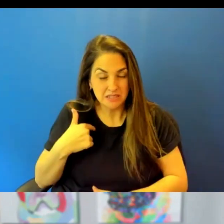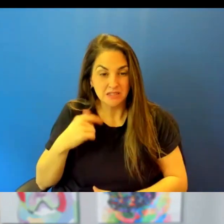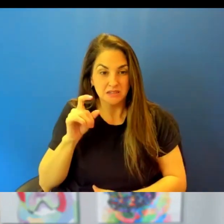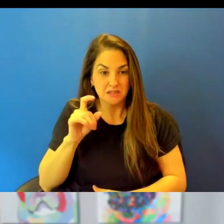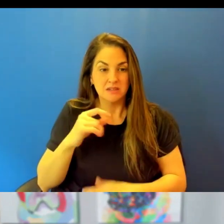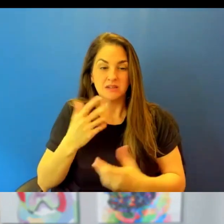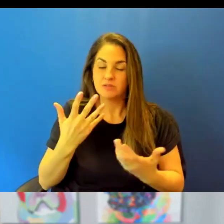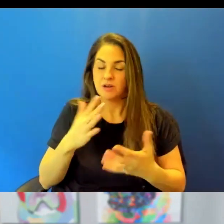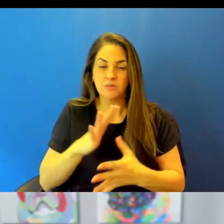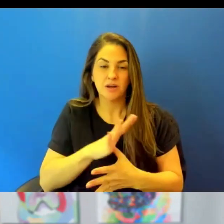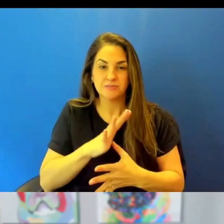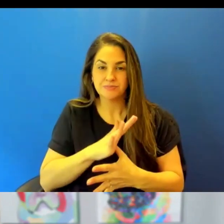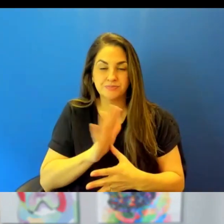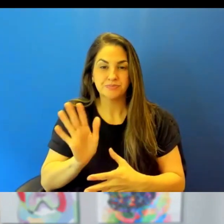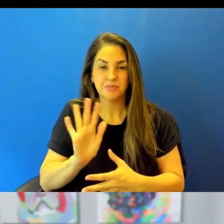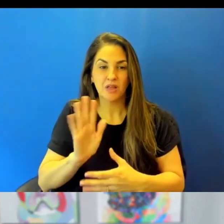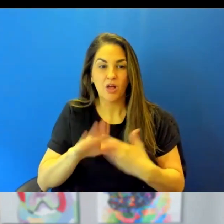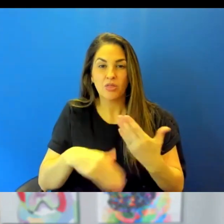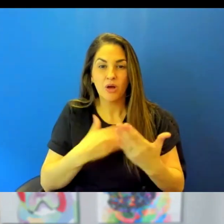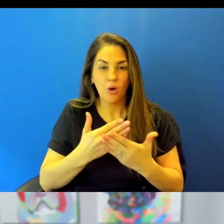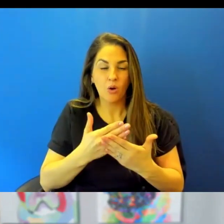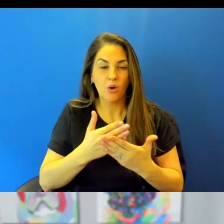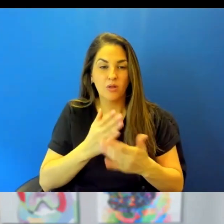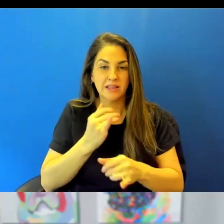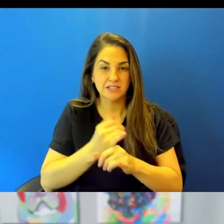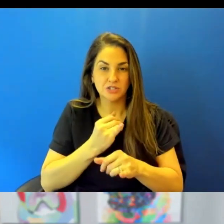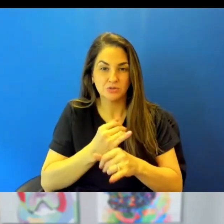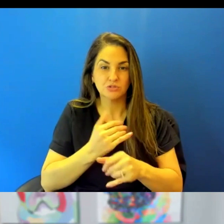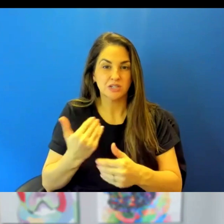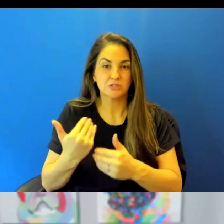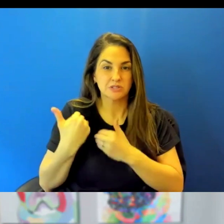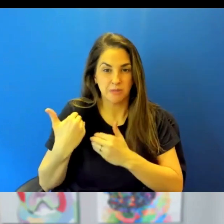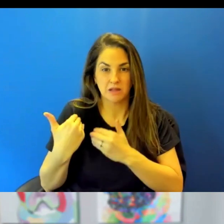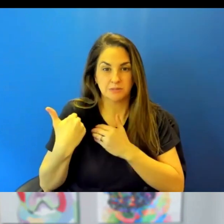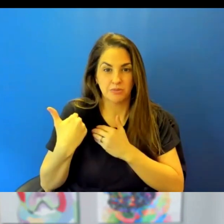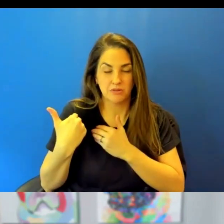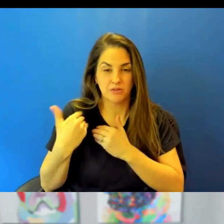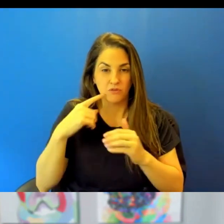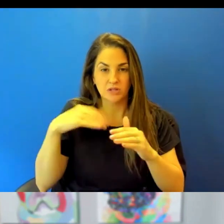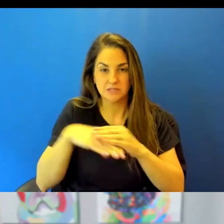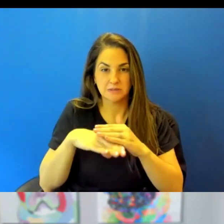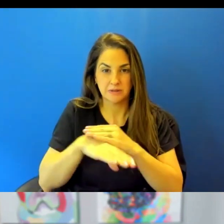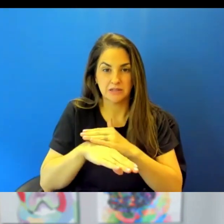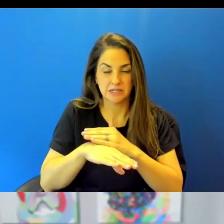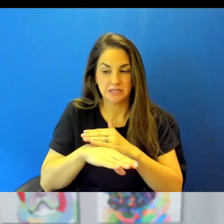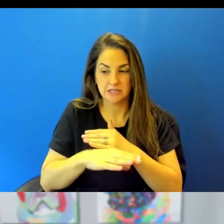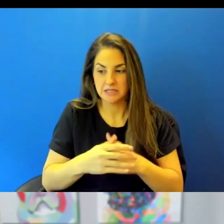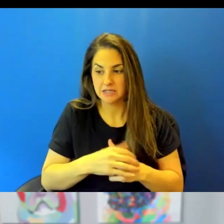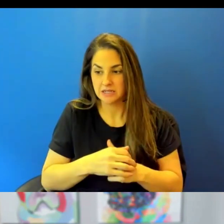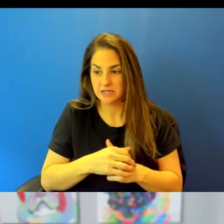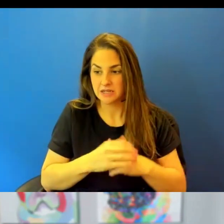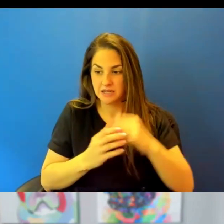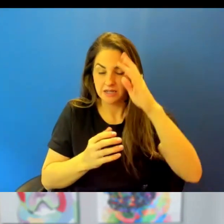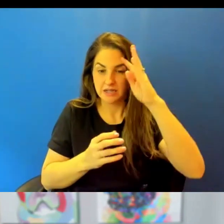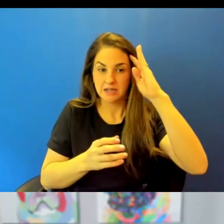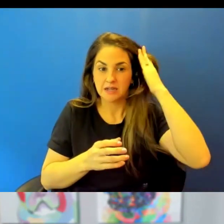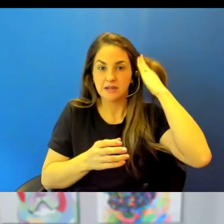one, the whole institution is responsible for accessibility. And so